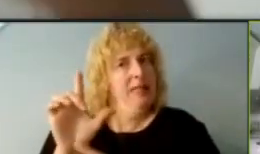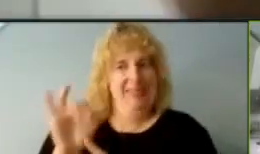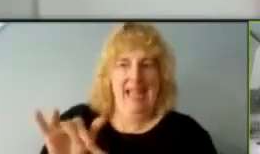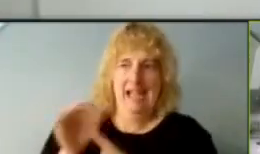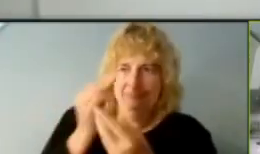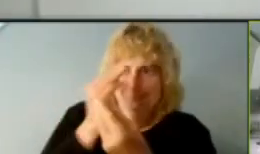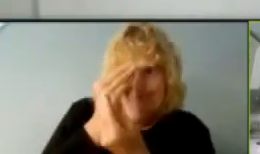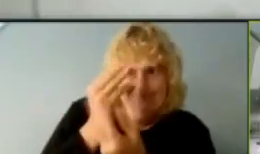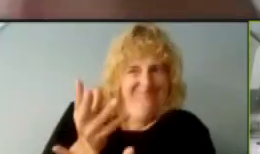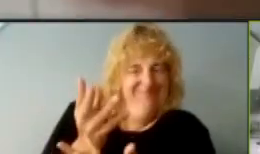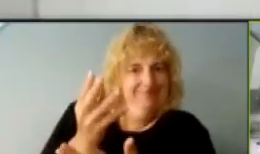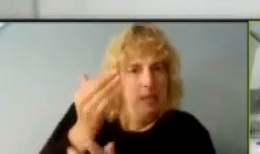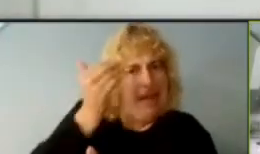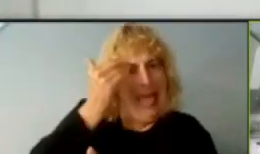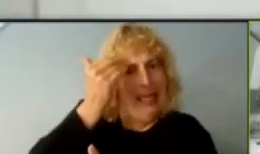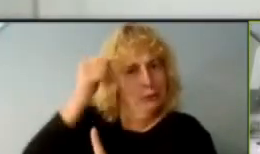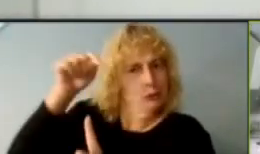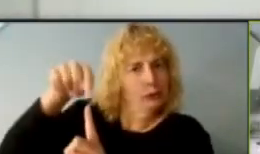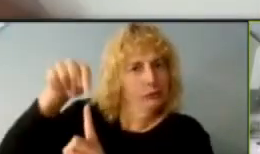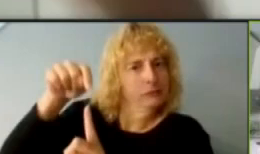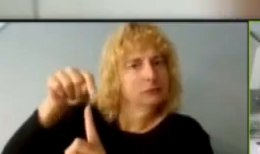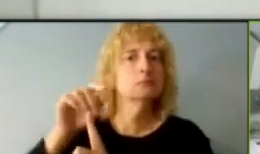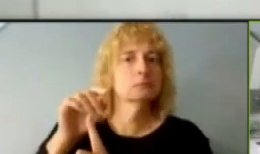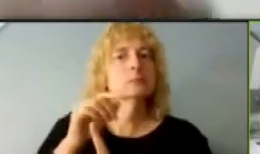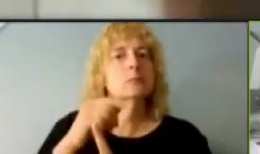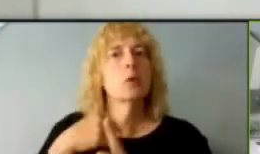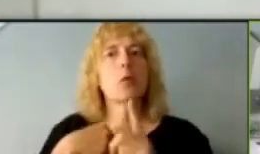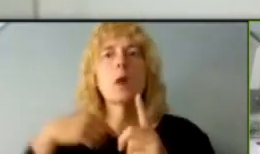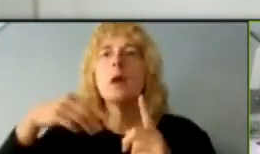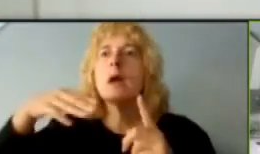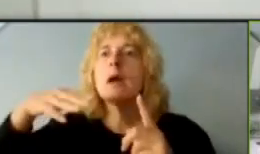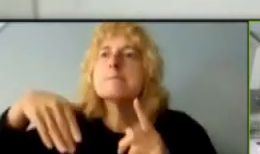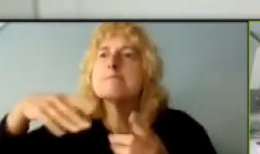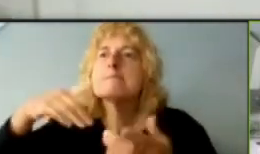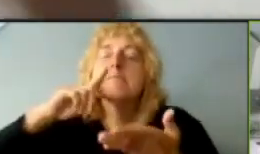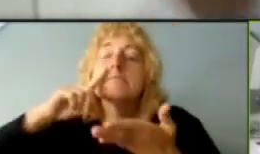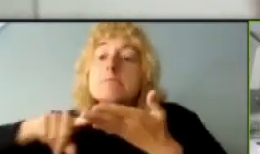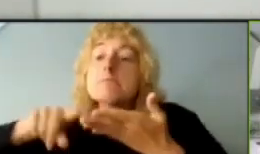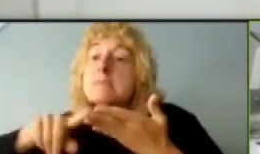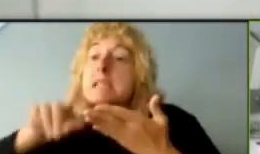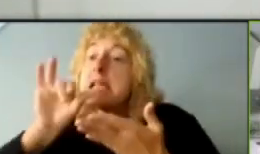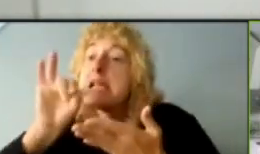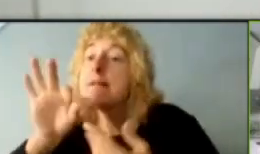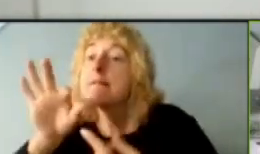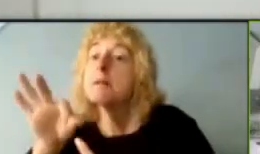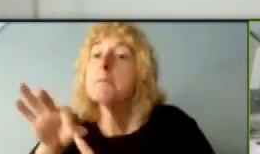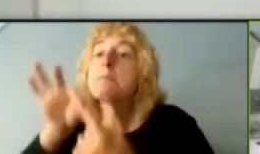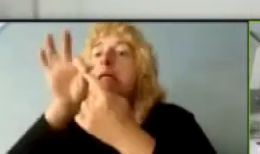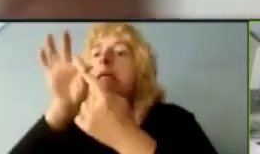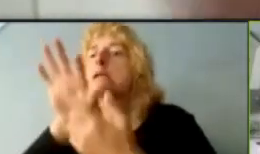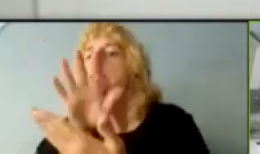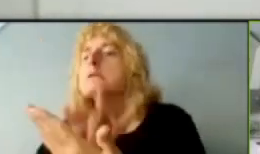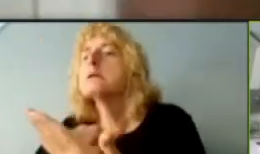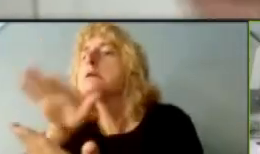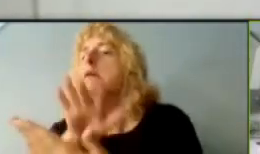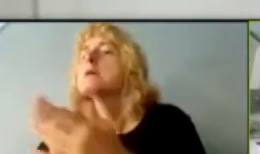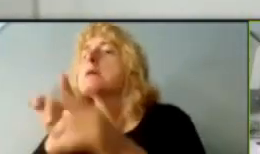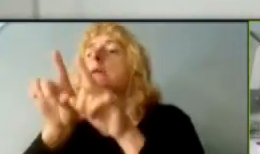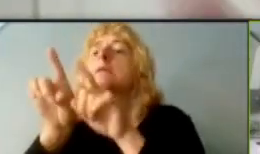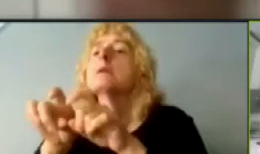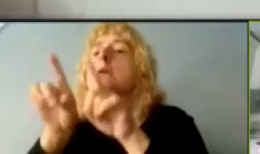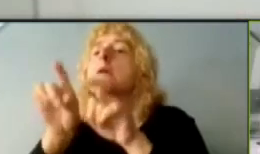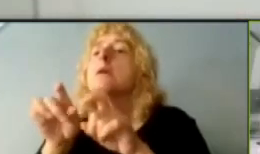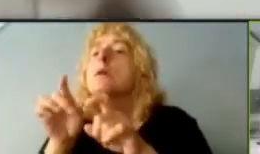even exploring whether or not a particular study, a particular trial, we're not given the